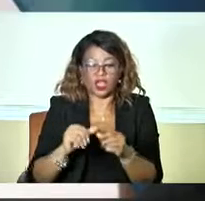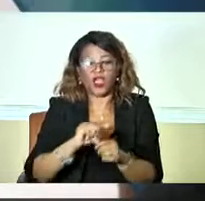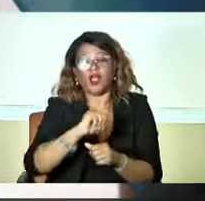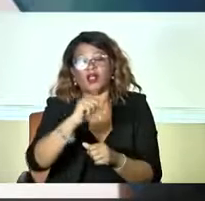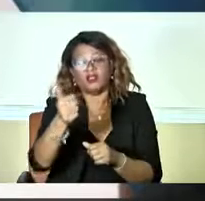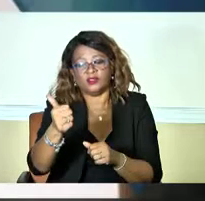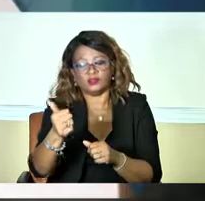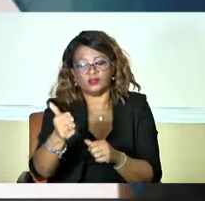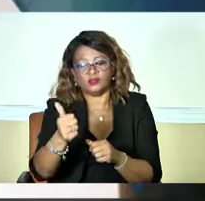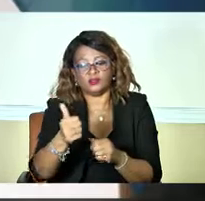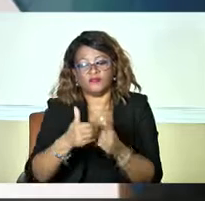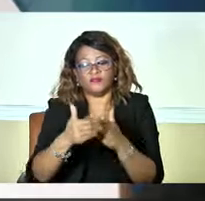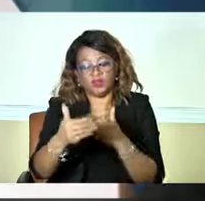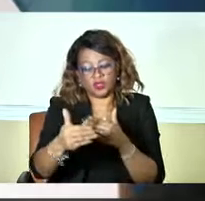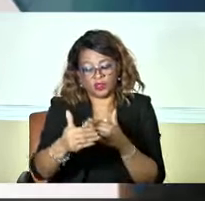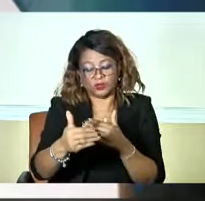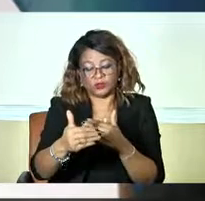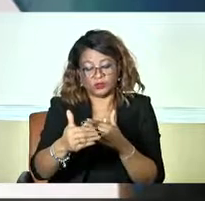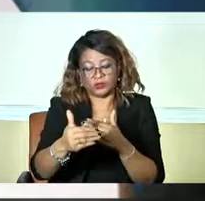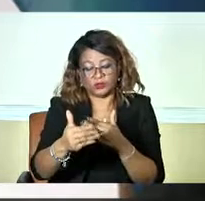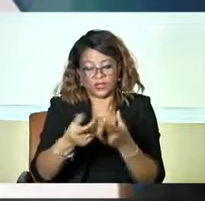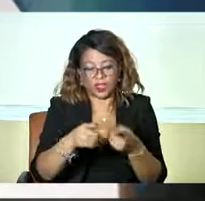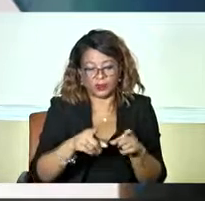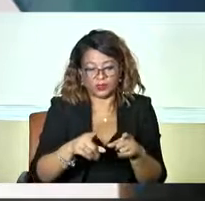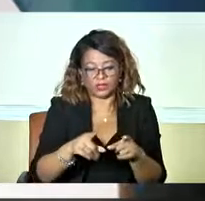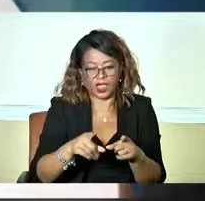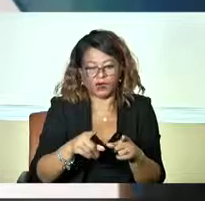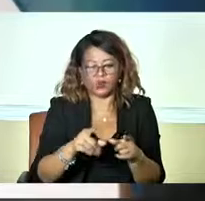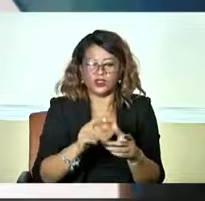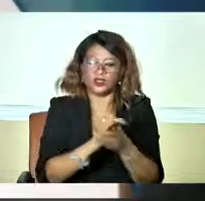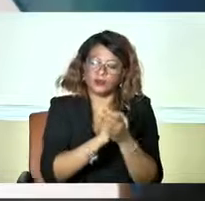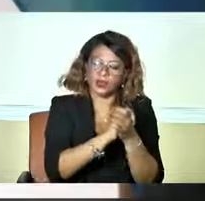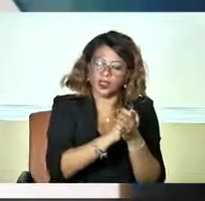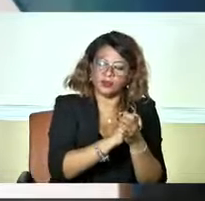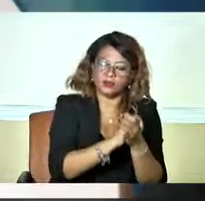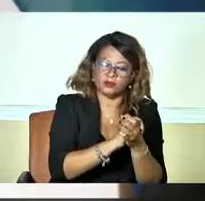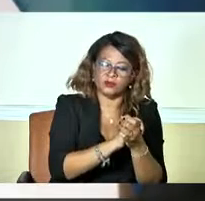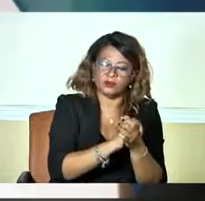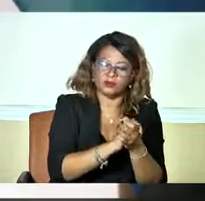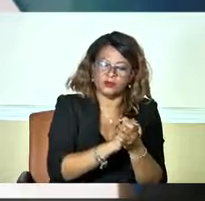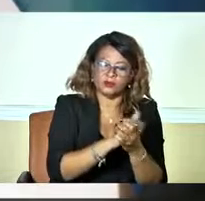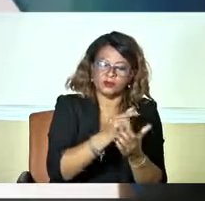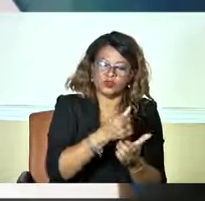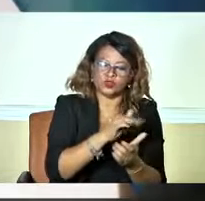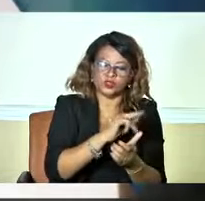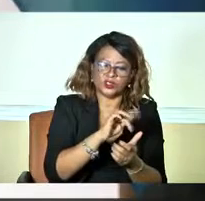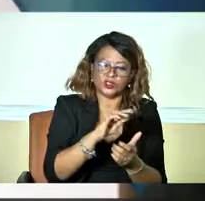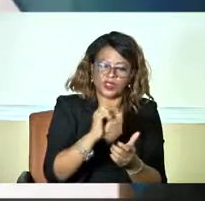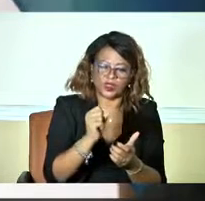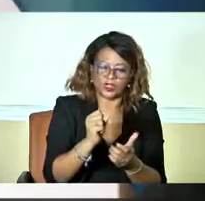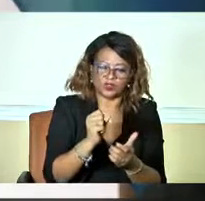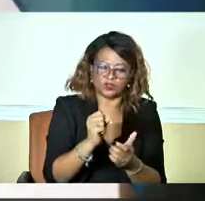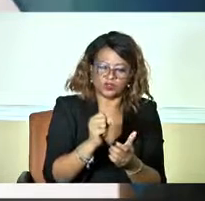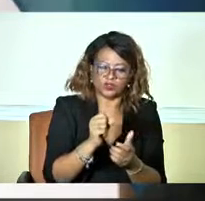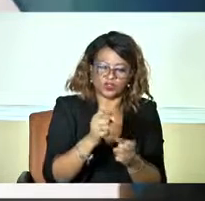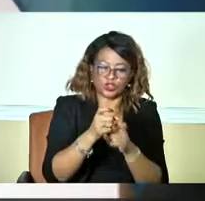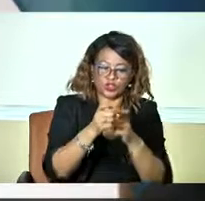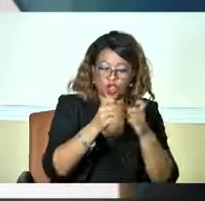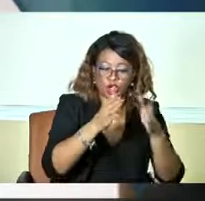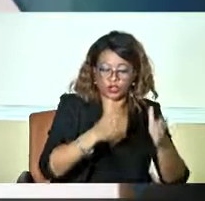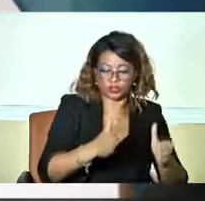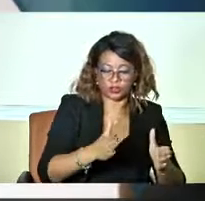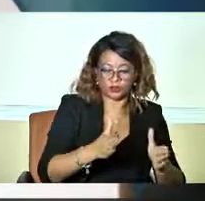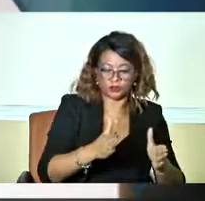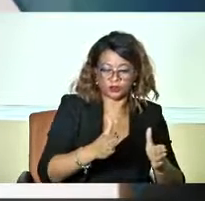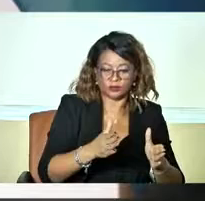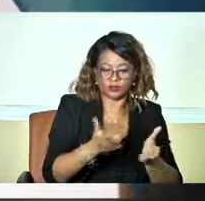incidents. And so I also want to commend Mr. Greenslade, who's the officer in charge here in Grand Bahama,